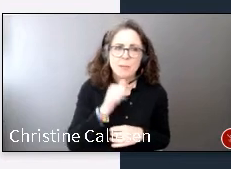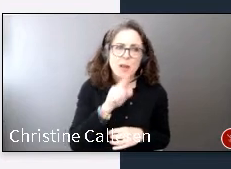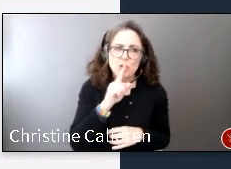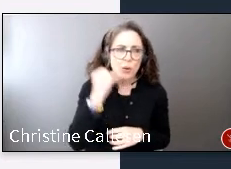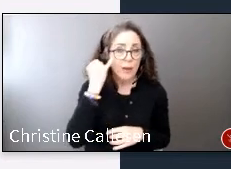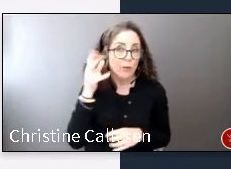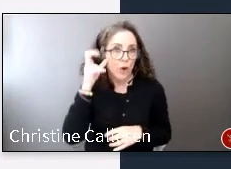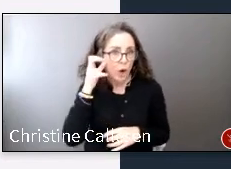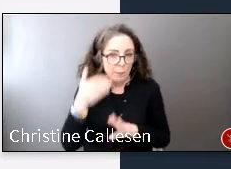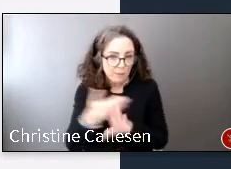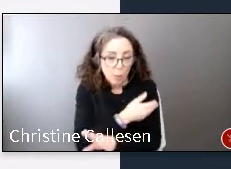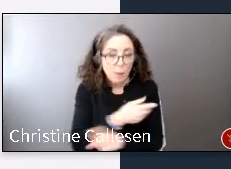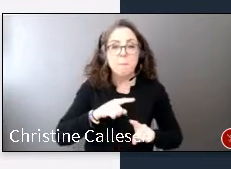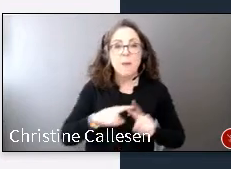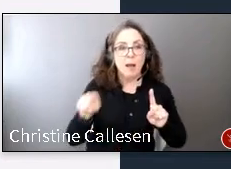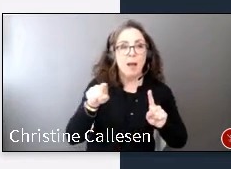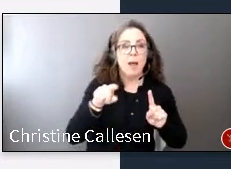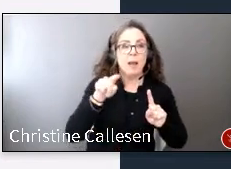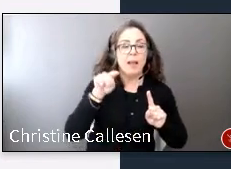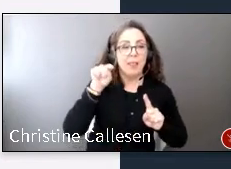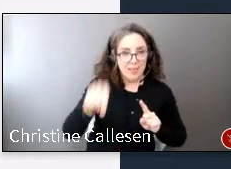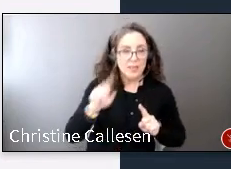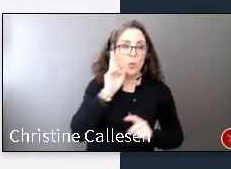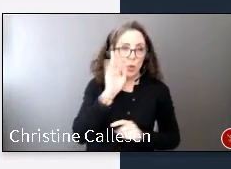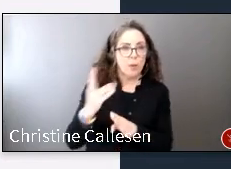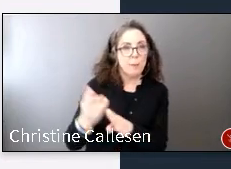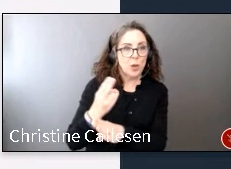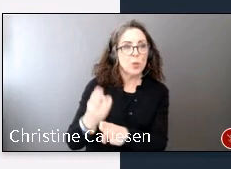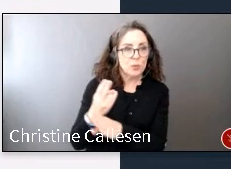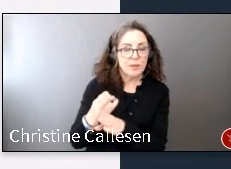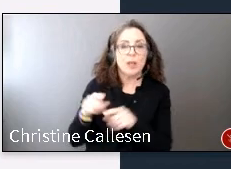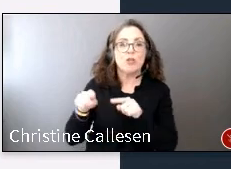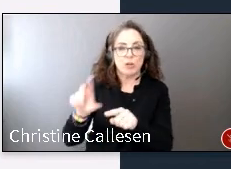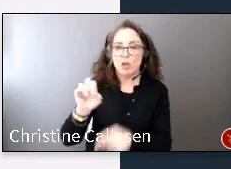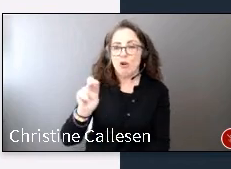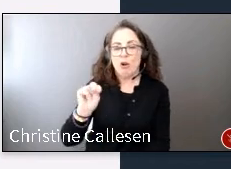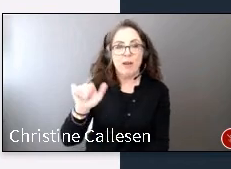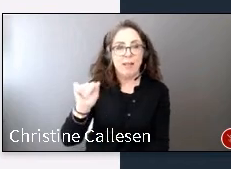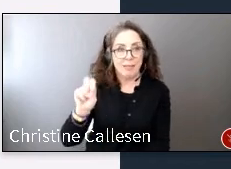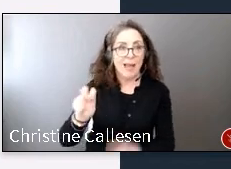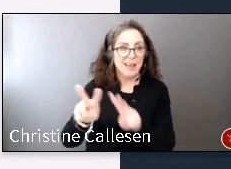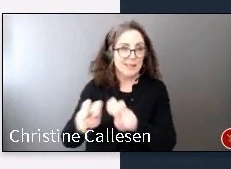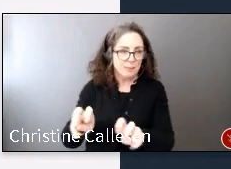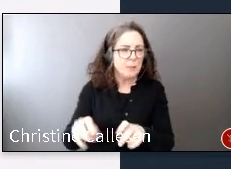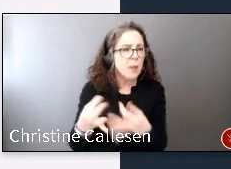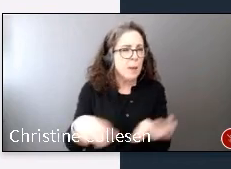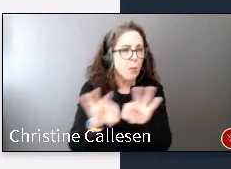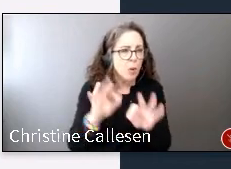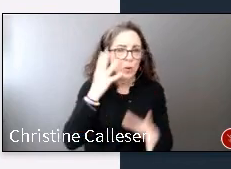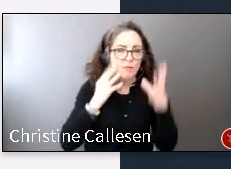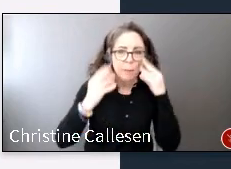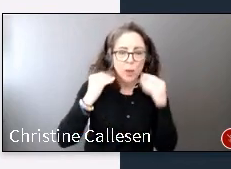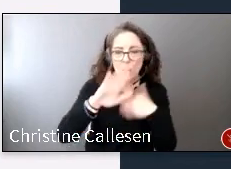it before, but this is the application that you'll be using during online assessment. And it's important to get familiar with all